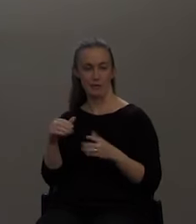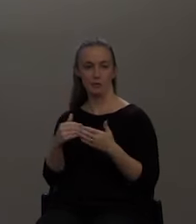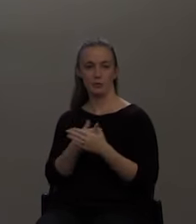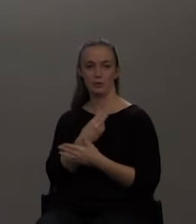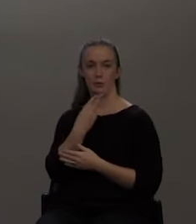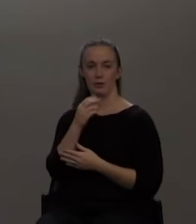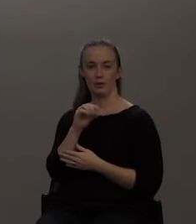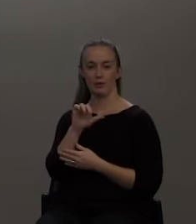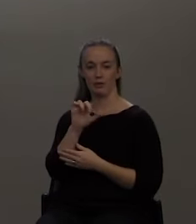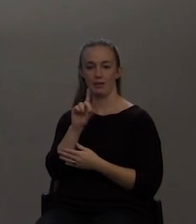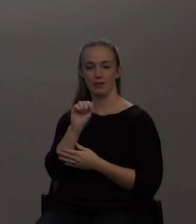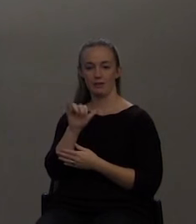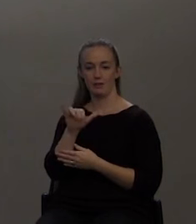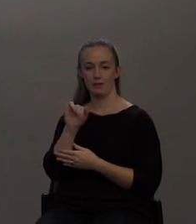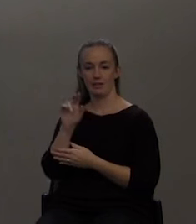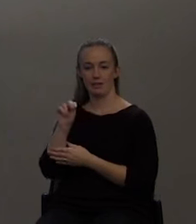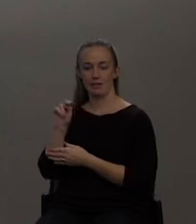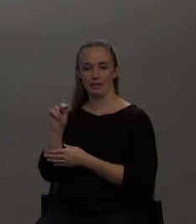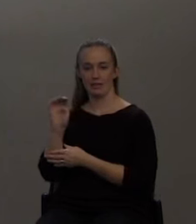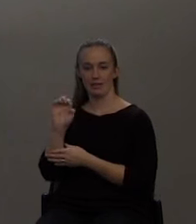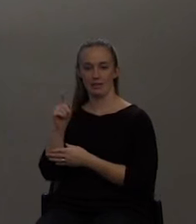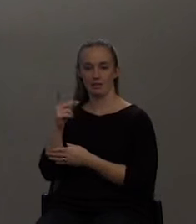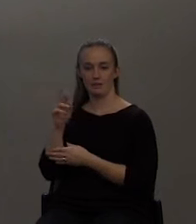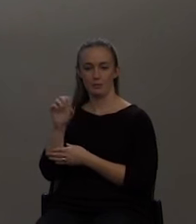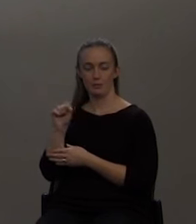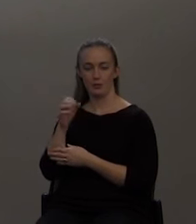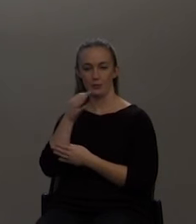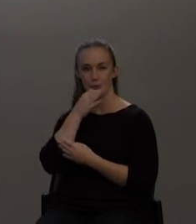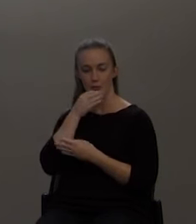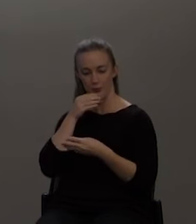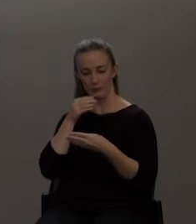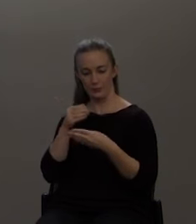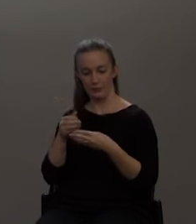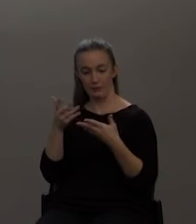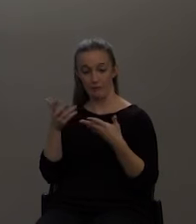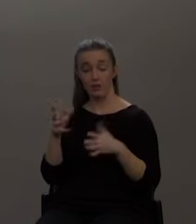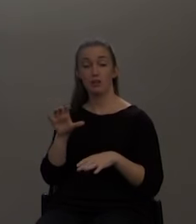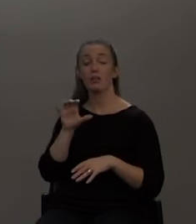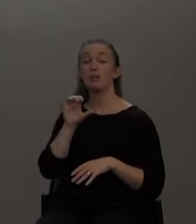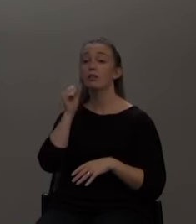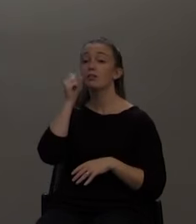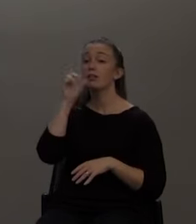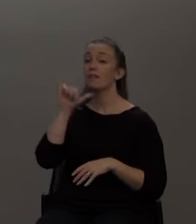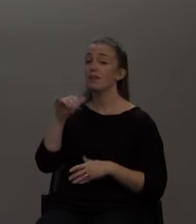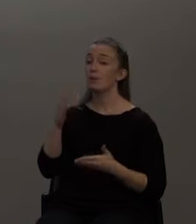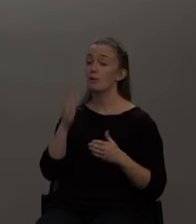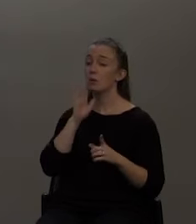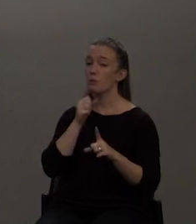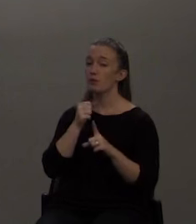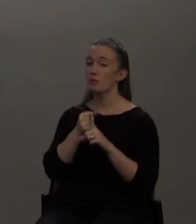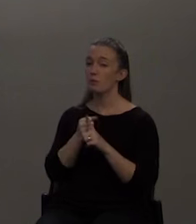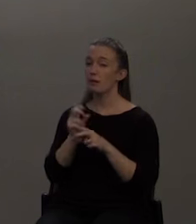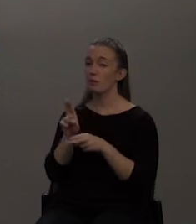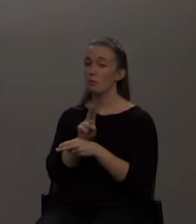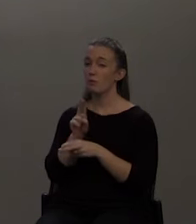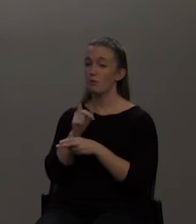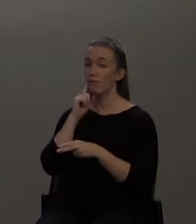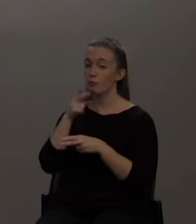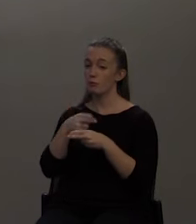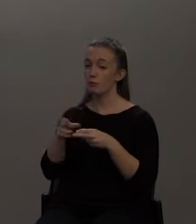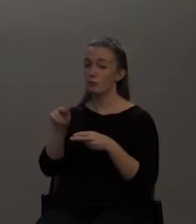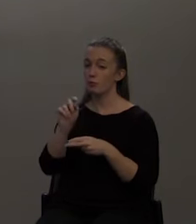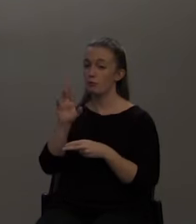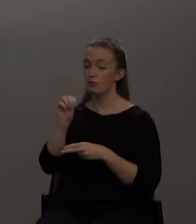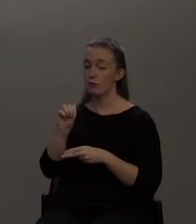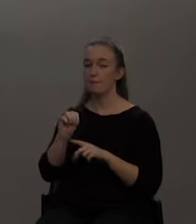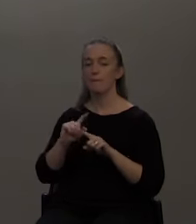Inn Express that is nearing completion. And that actually may impact occupancy in the short term, but given